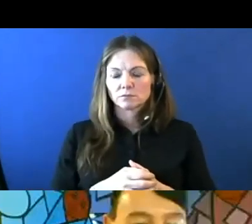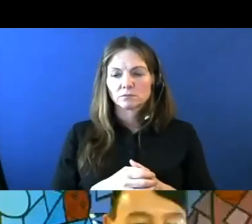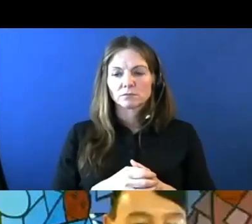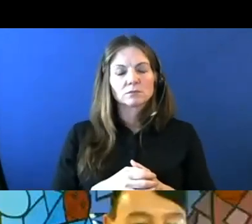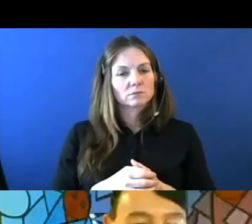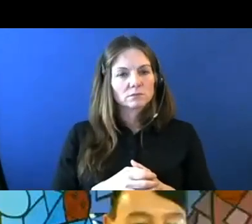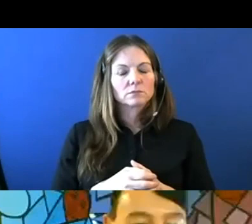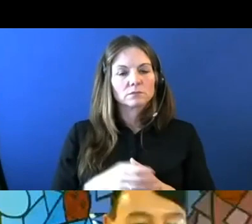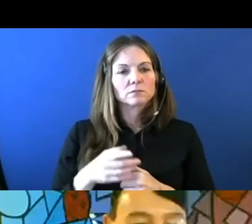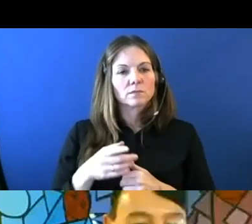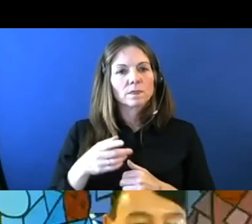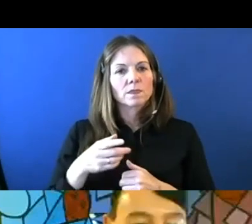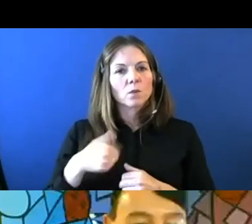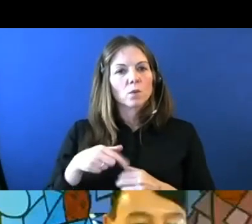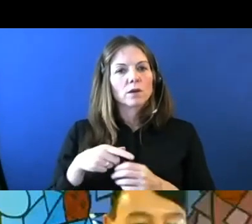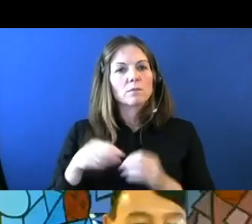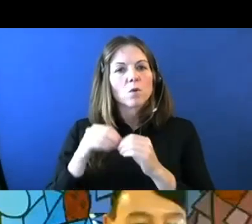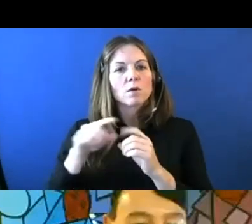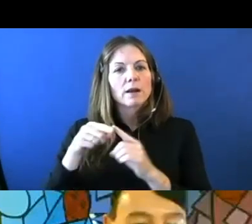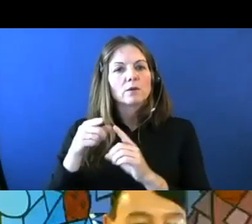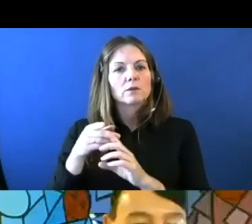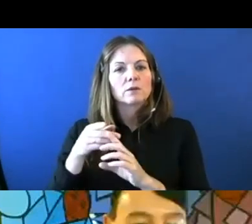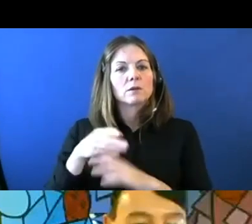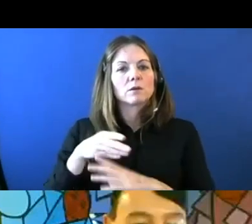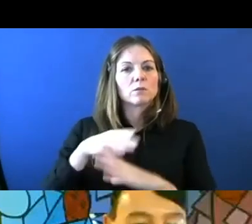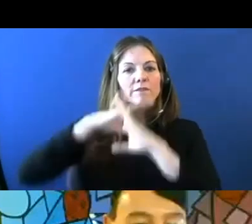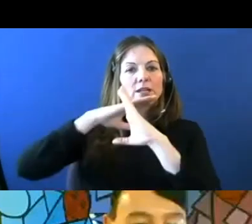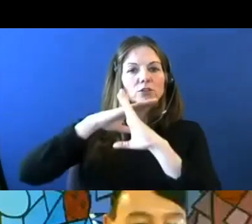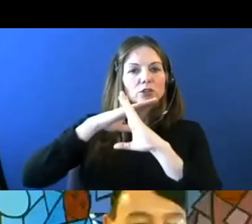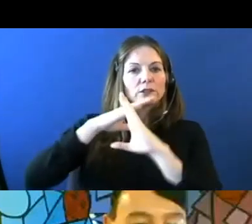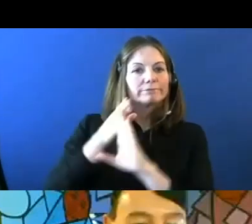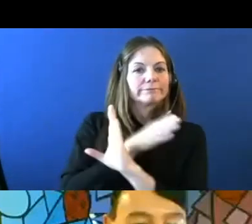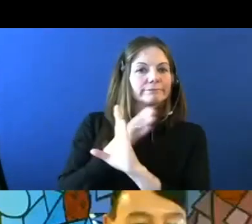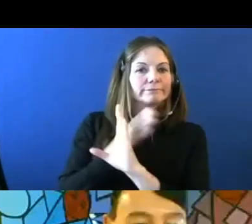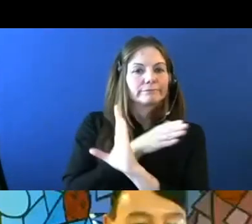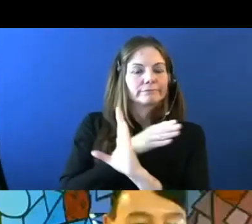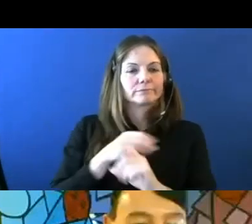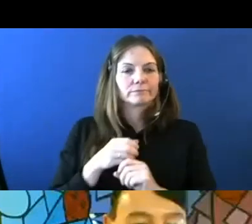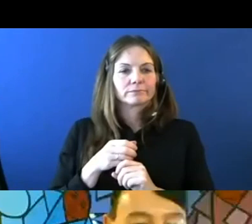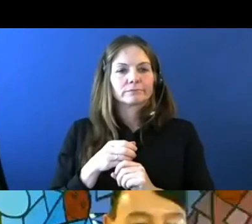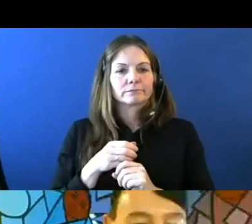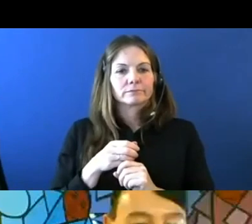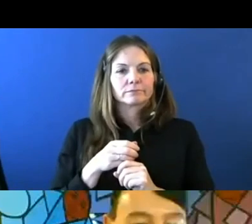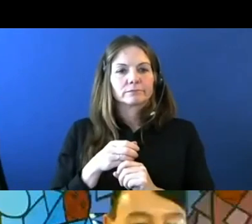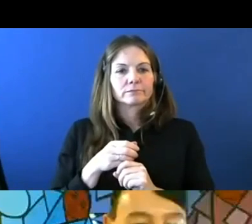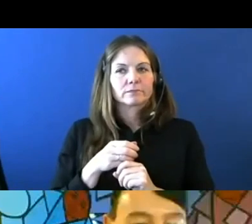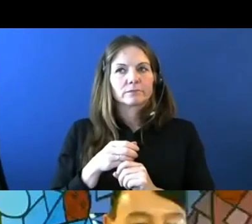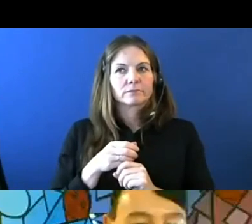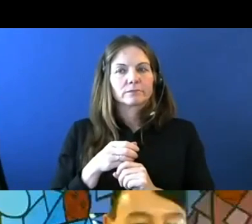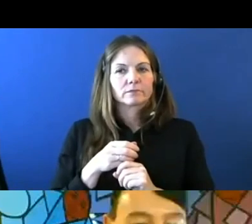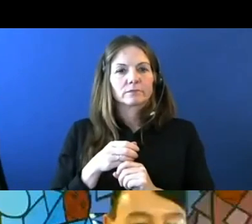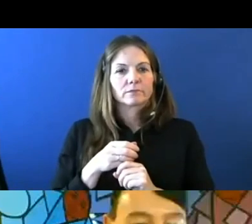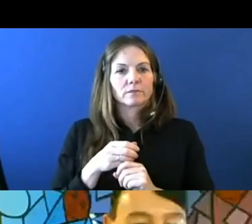on that prevention, intervention and prevention type measures. Our research actually takes a look at,